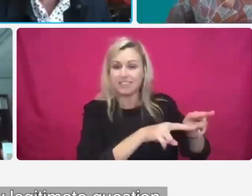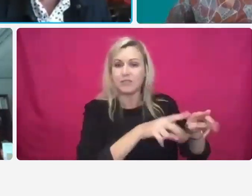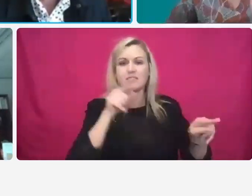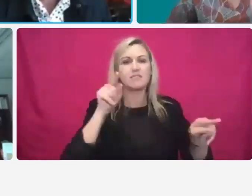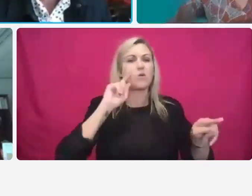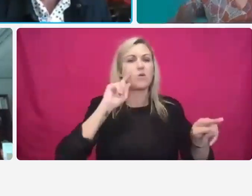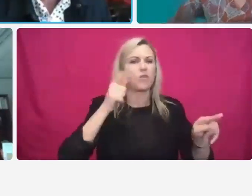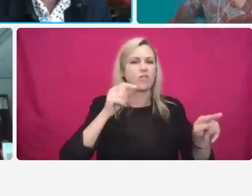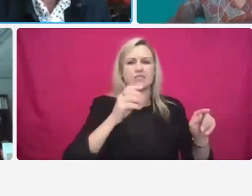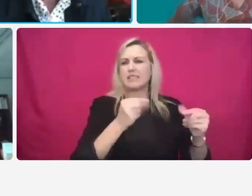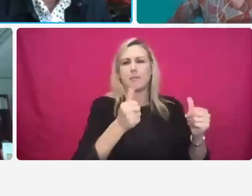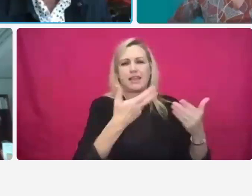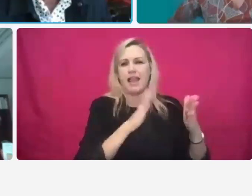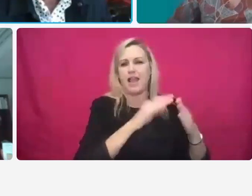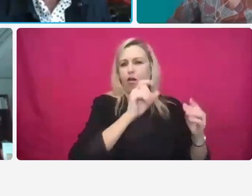legitimate question.